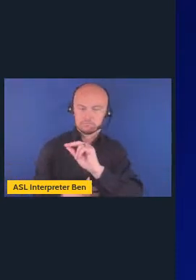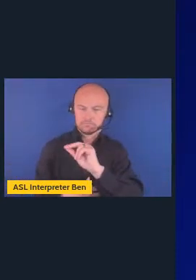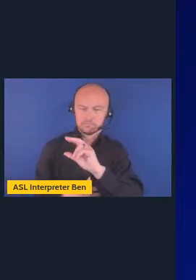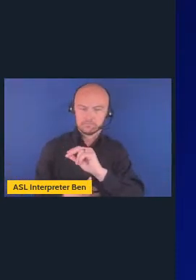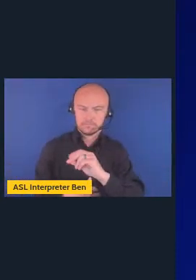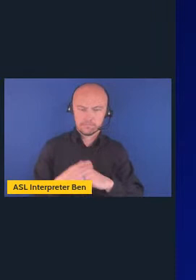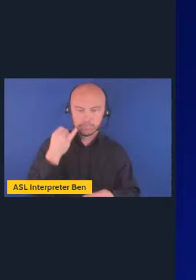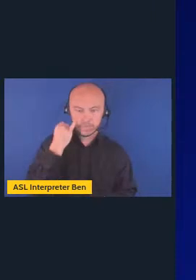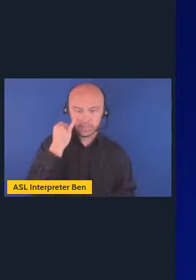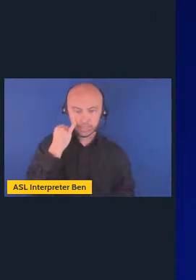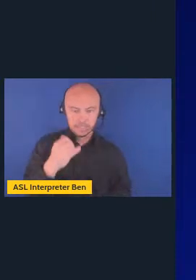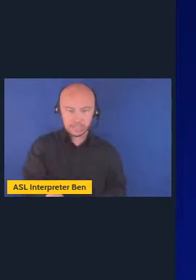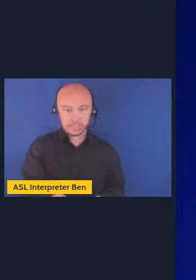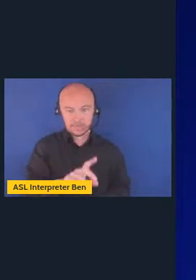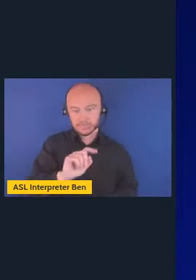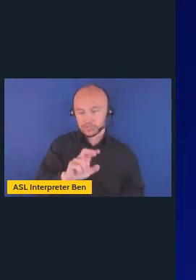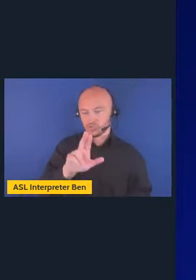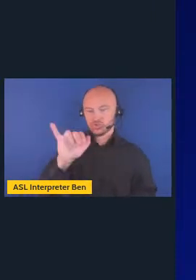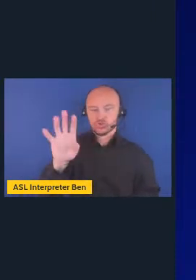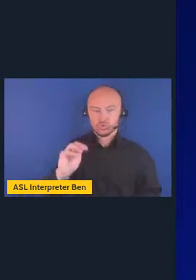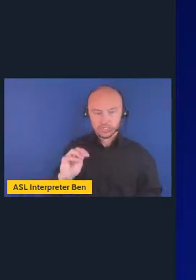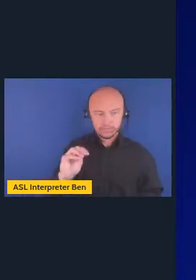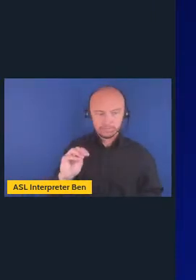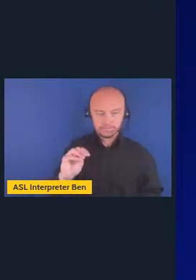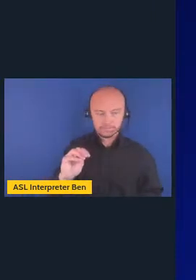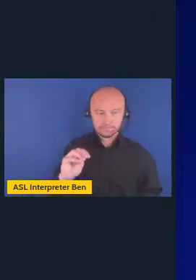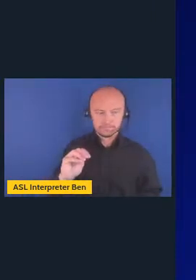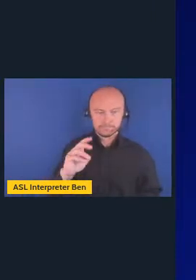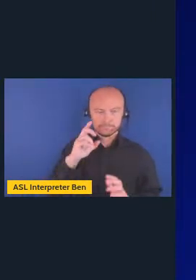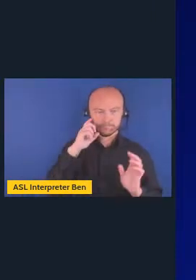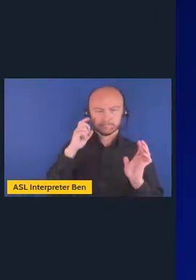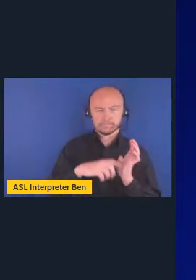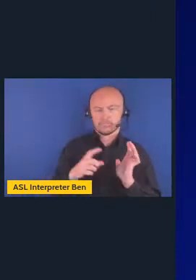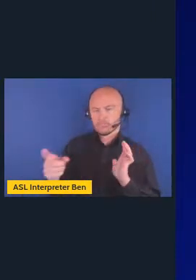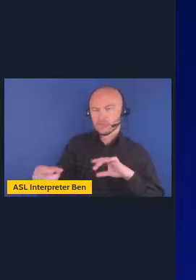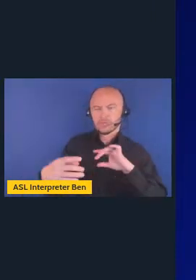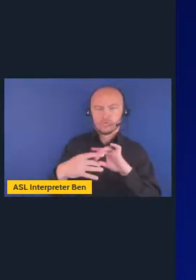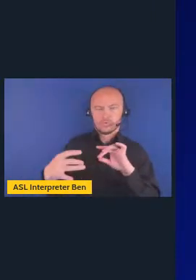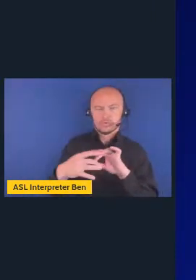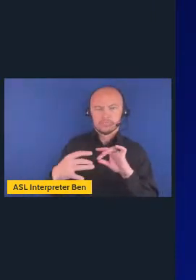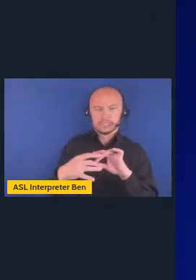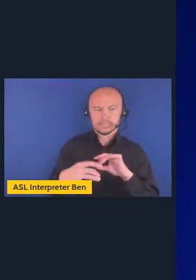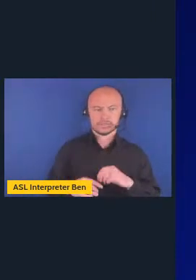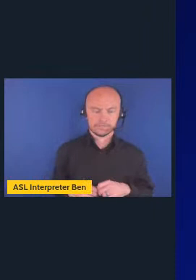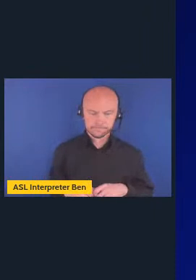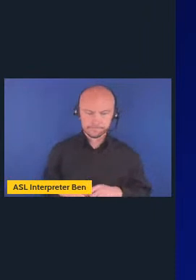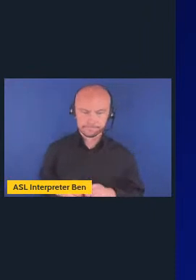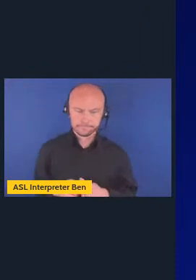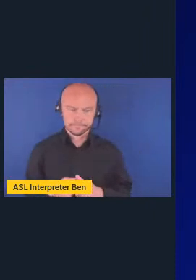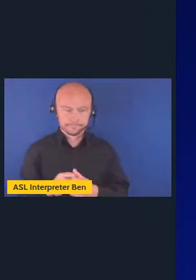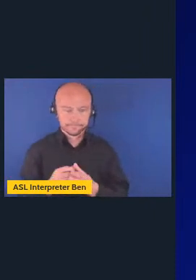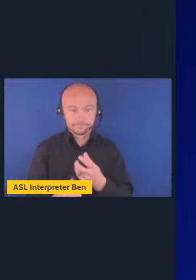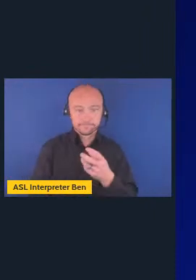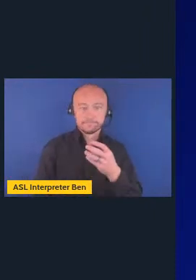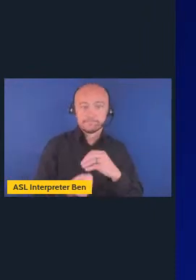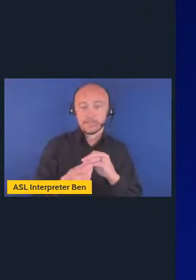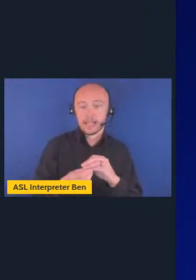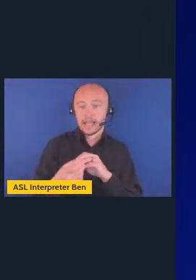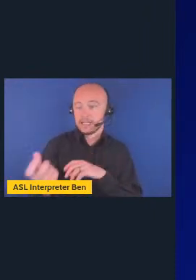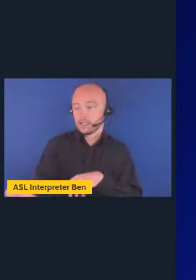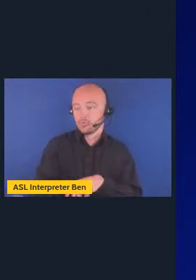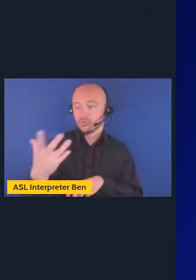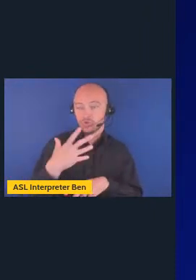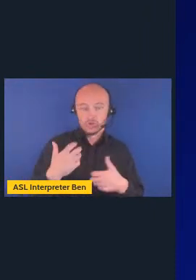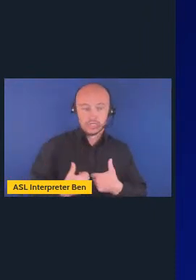the DynamoDB streams format. Notice within this message payload, you're also adding a return address, in this case,